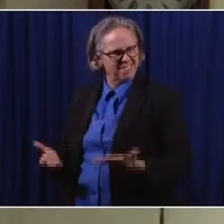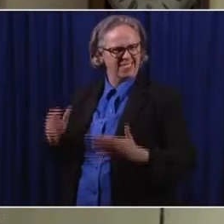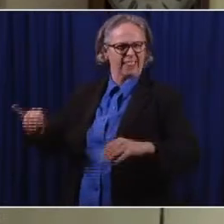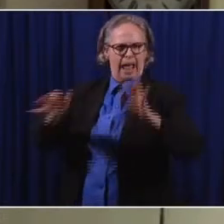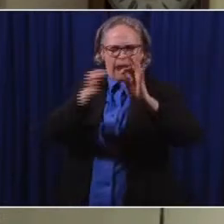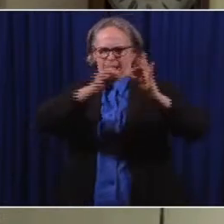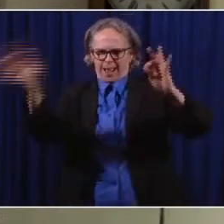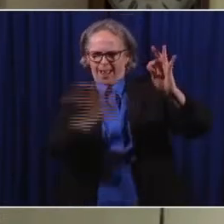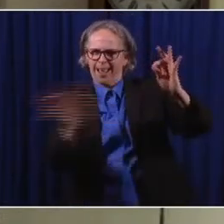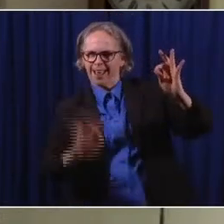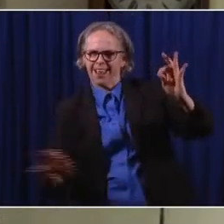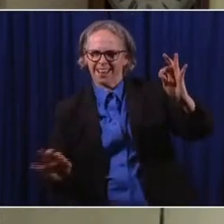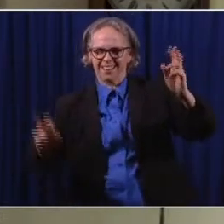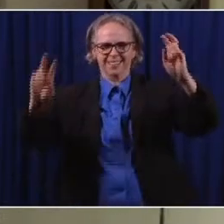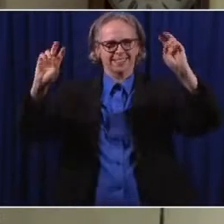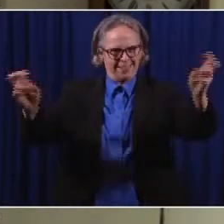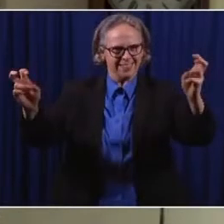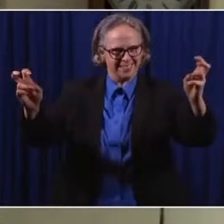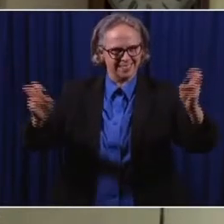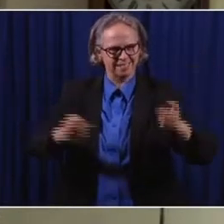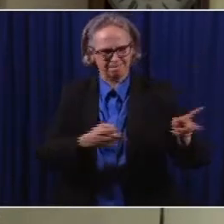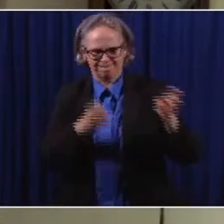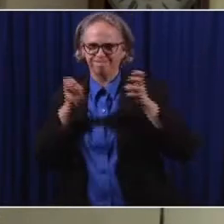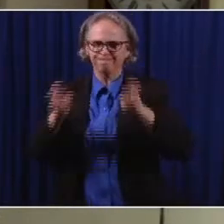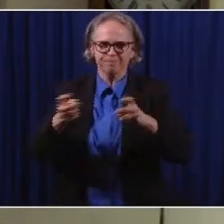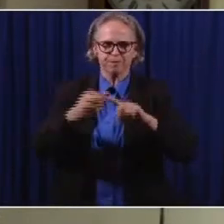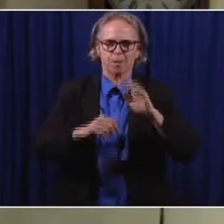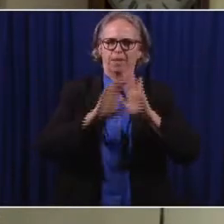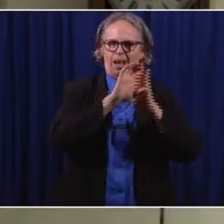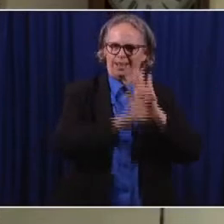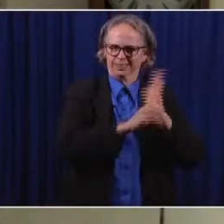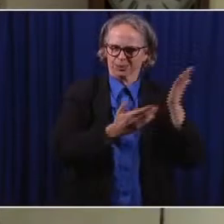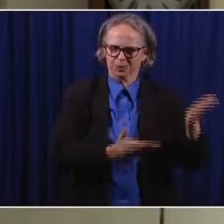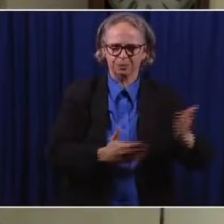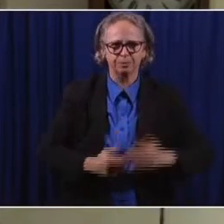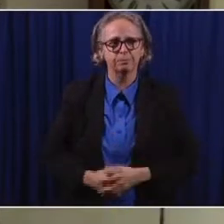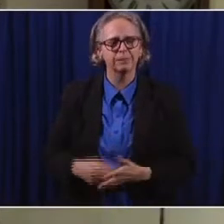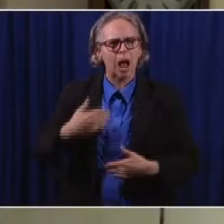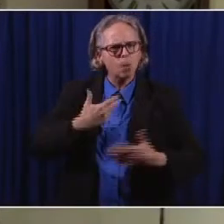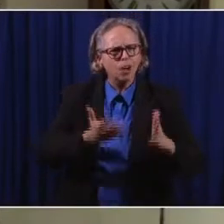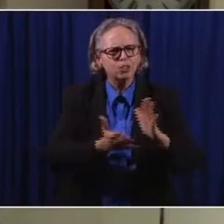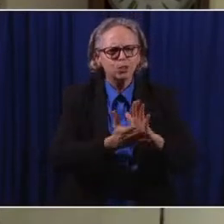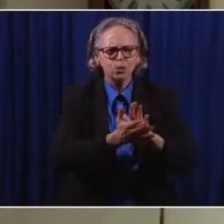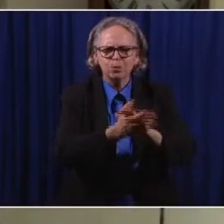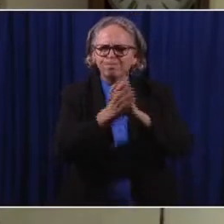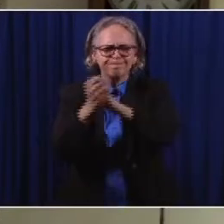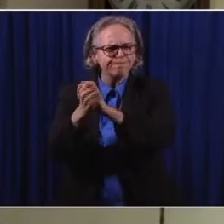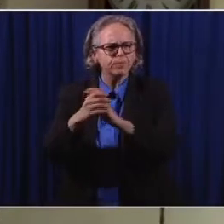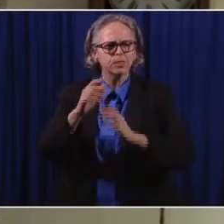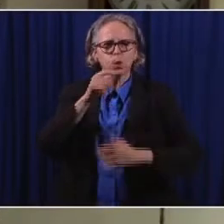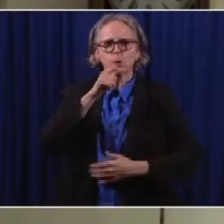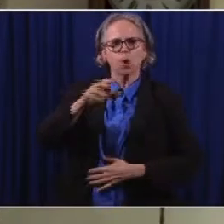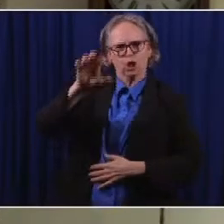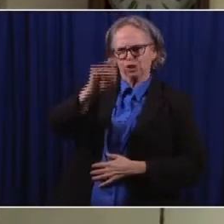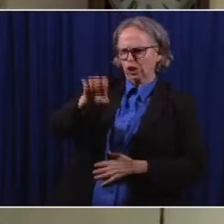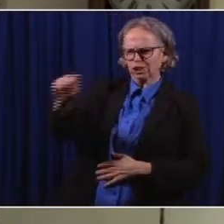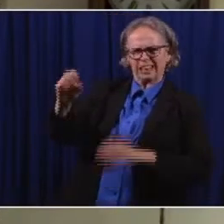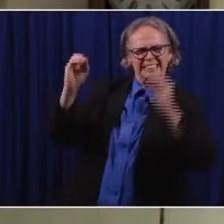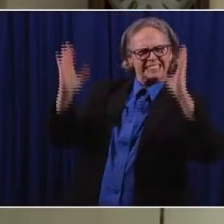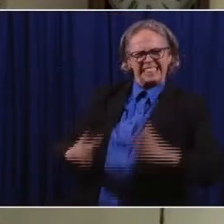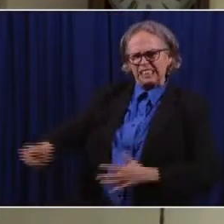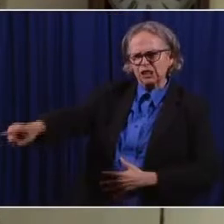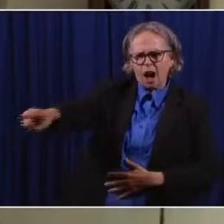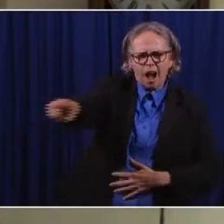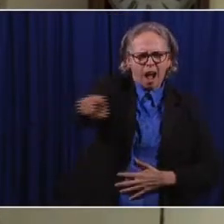to give a shout out to all the social studies teachers out there in high school and